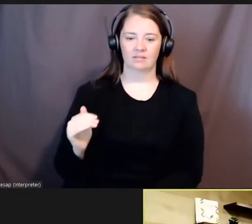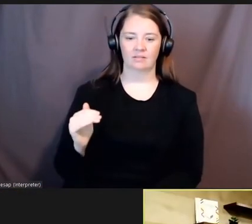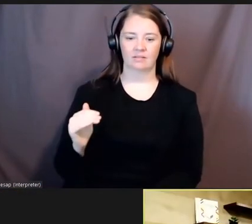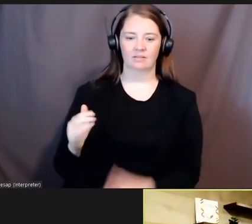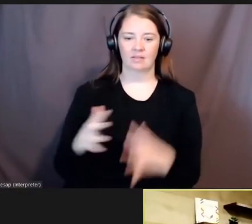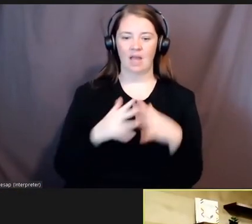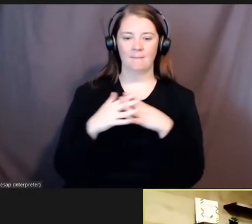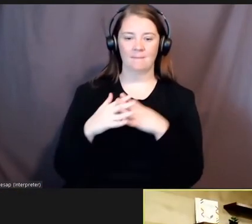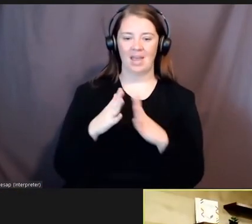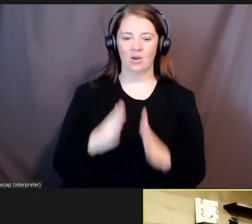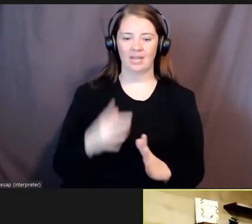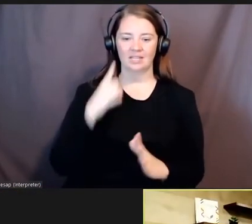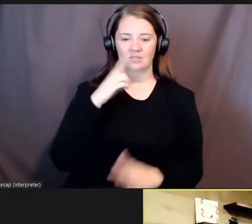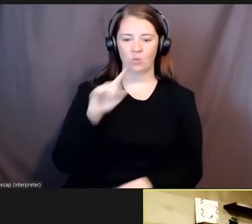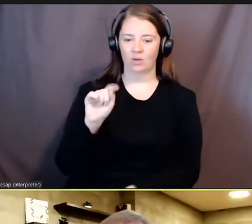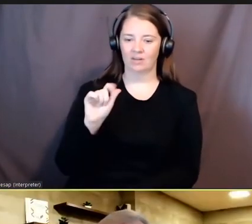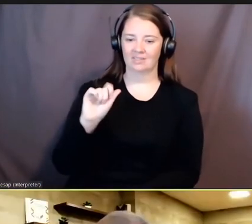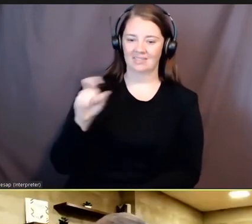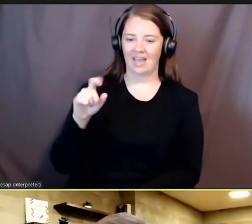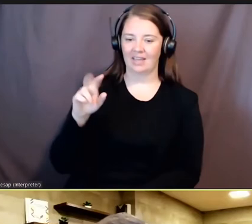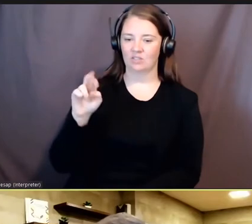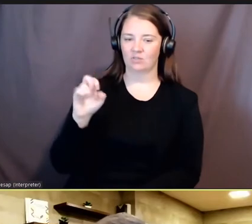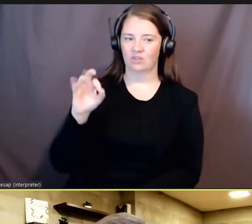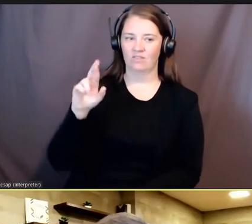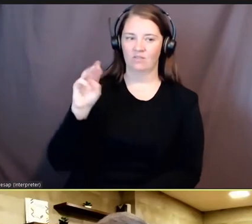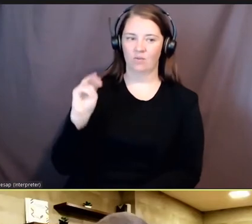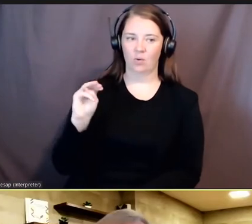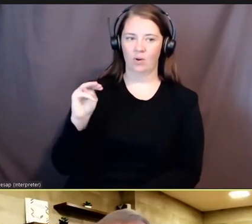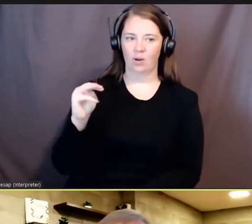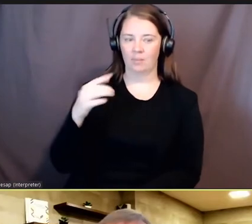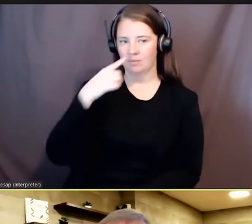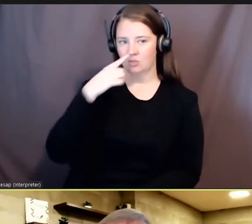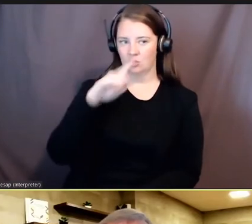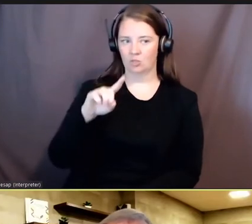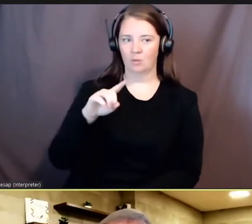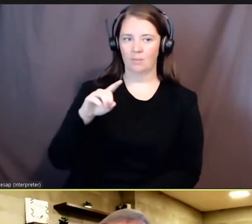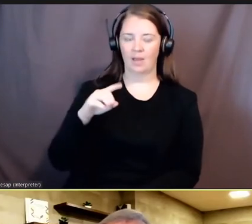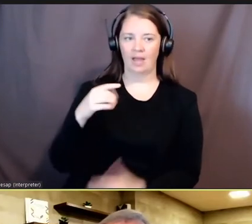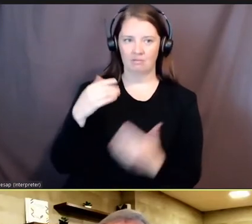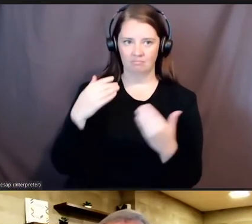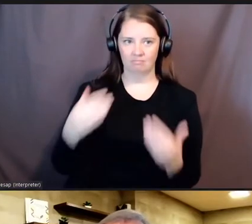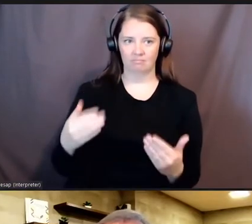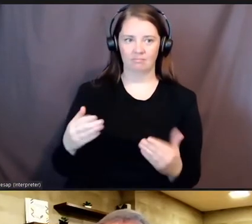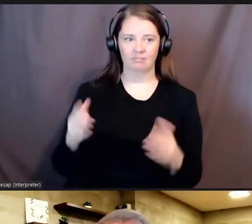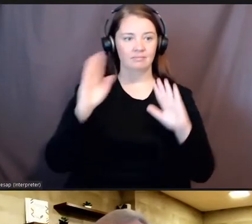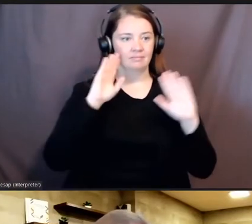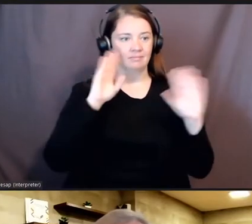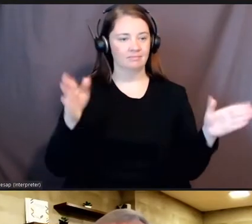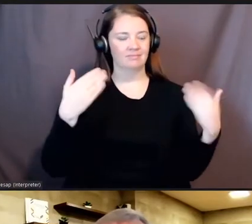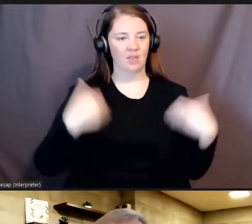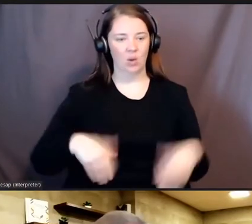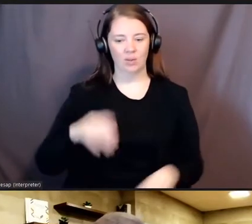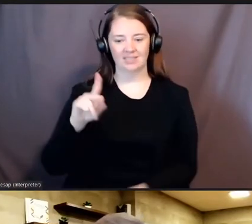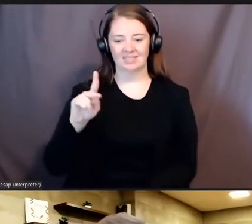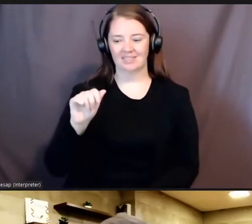And Americans for Tax Reform, can you turn on your audio and video? And hey, Steve, Katie here.